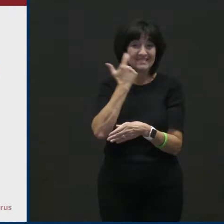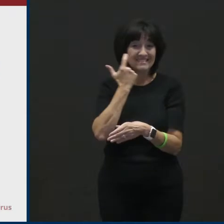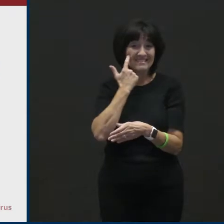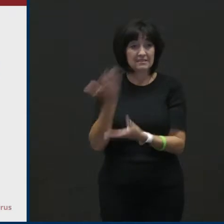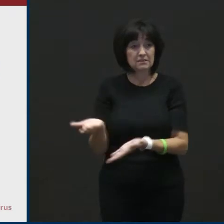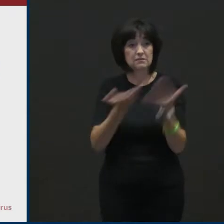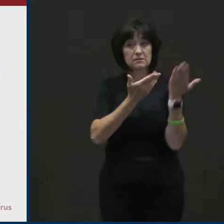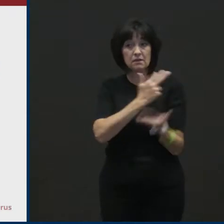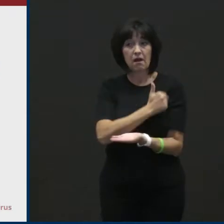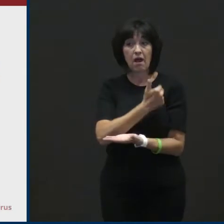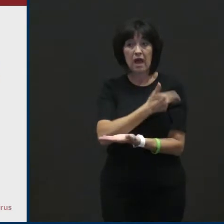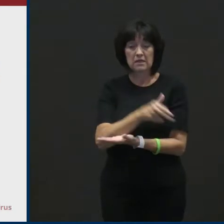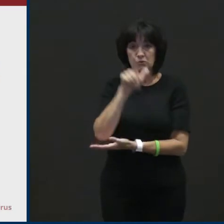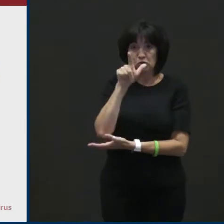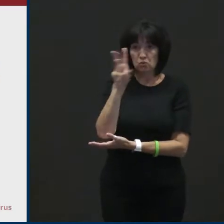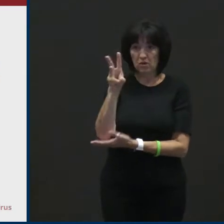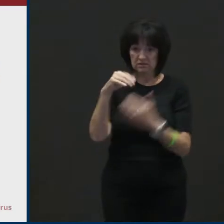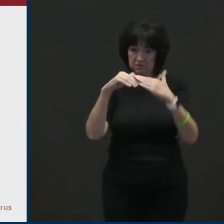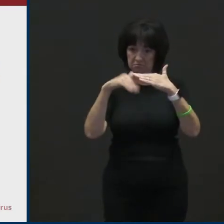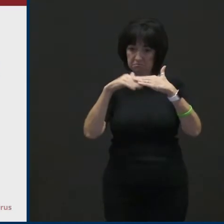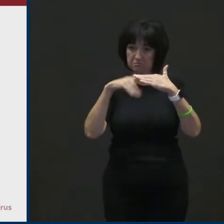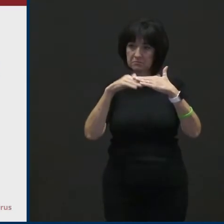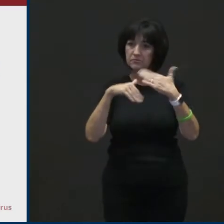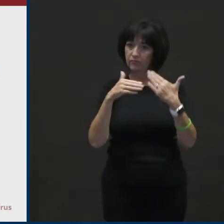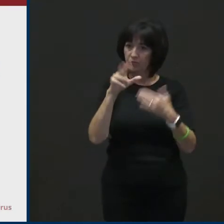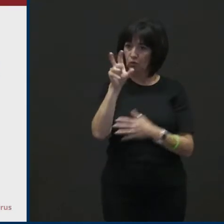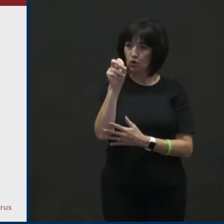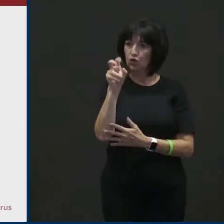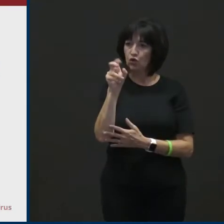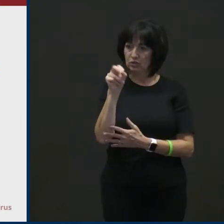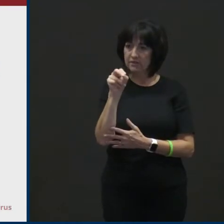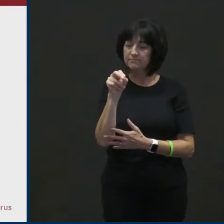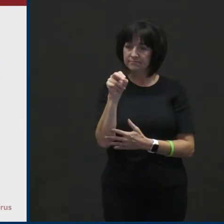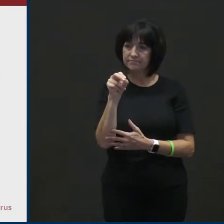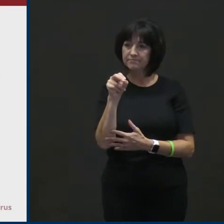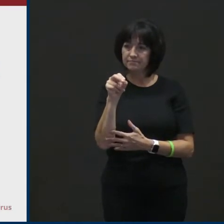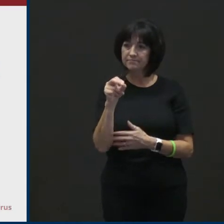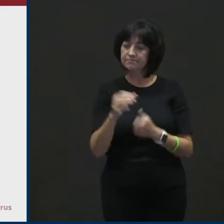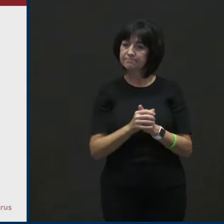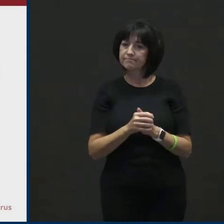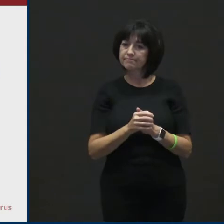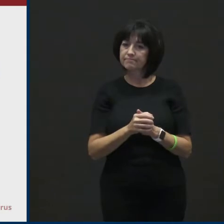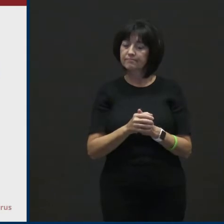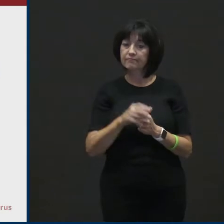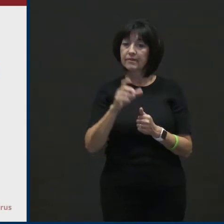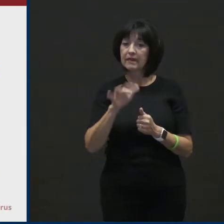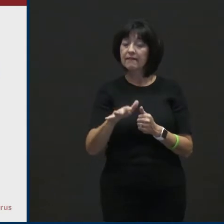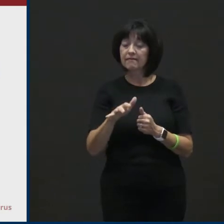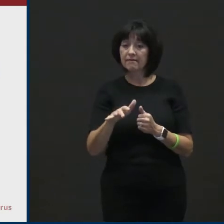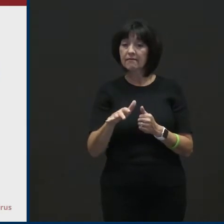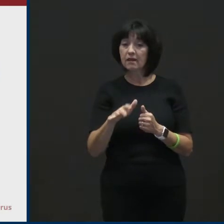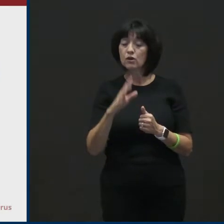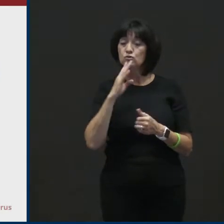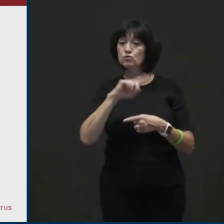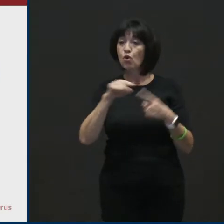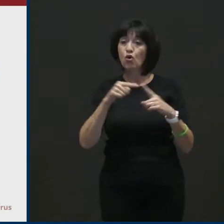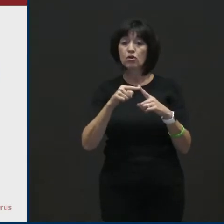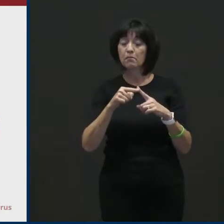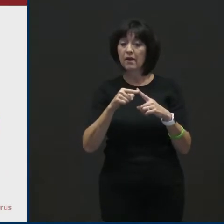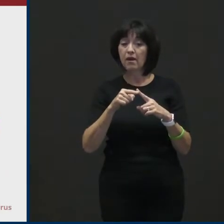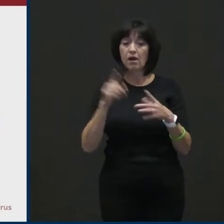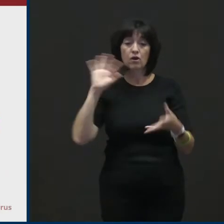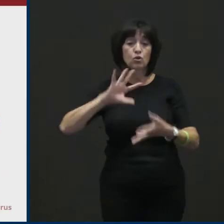have ticked up a little bit over the last couple of days. In terms of total cases by